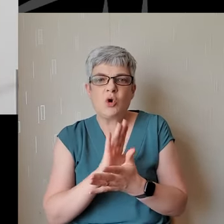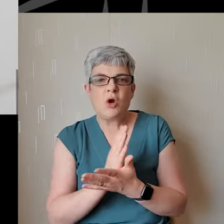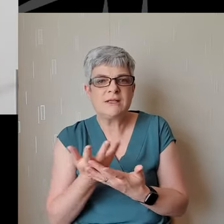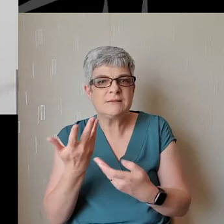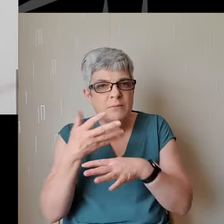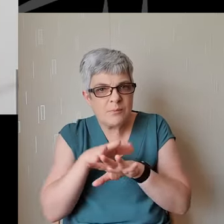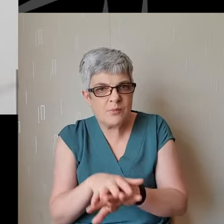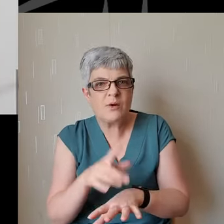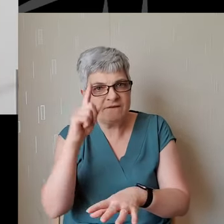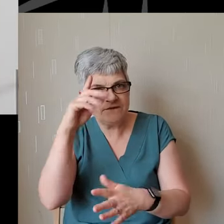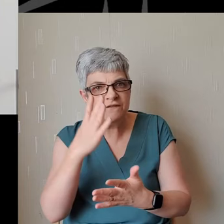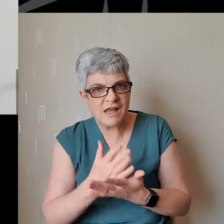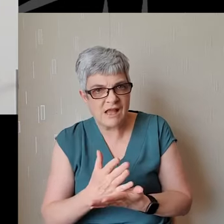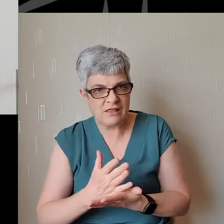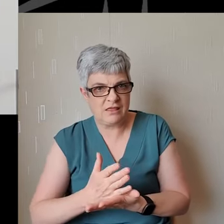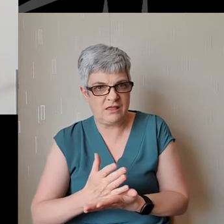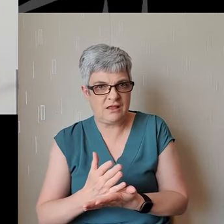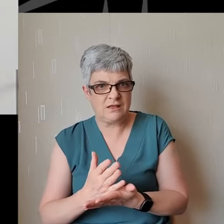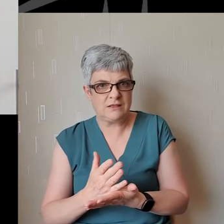to faith.